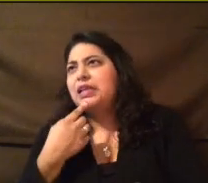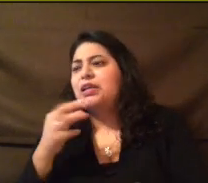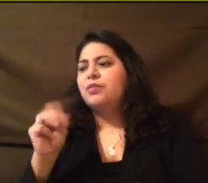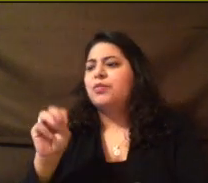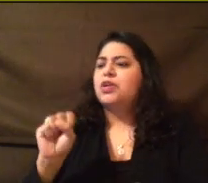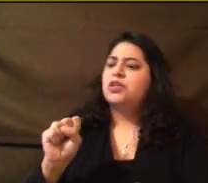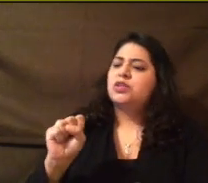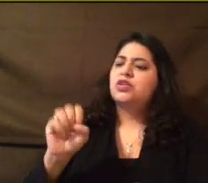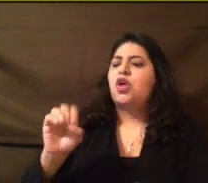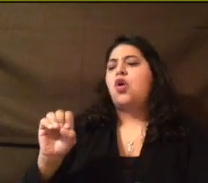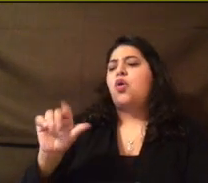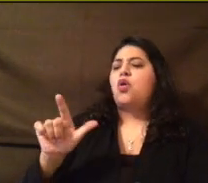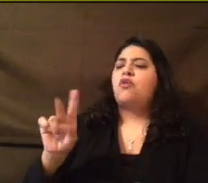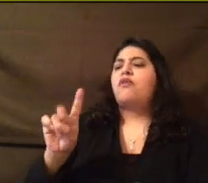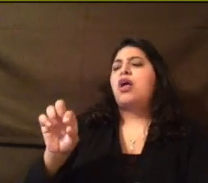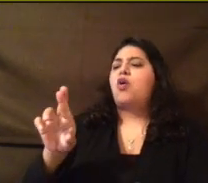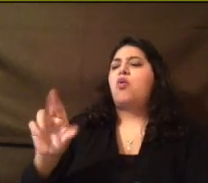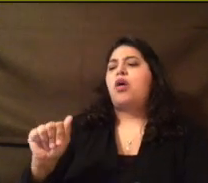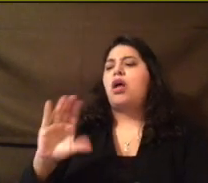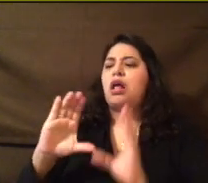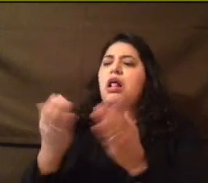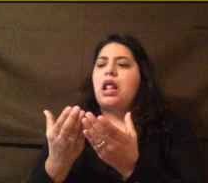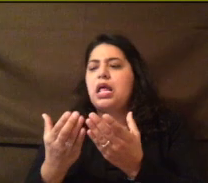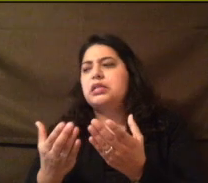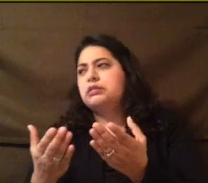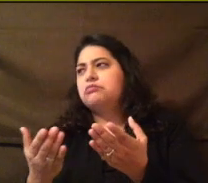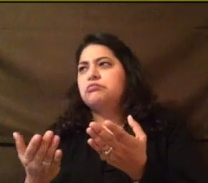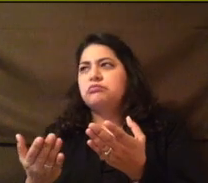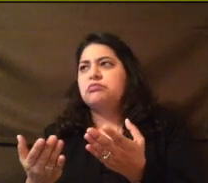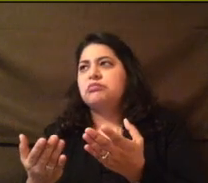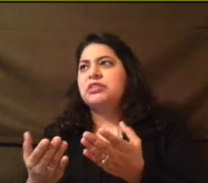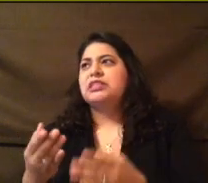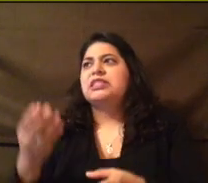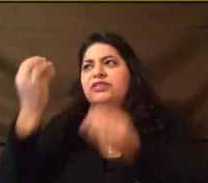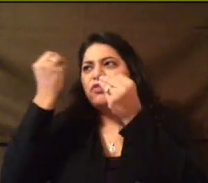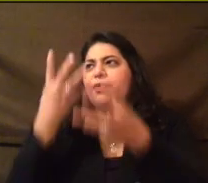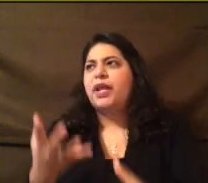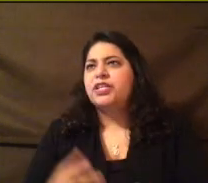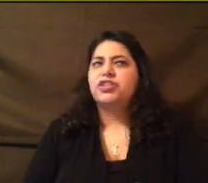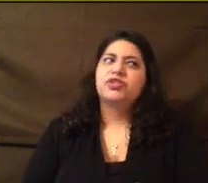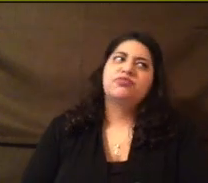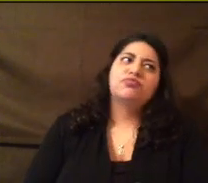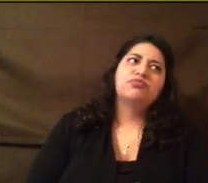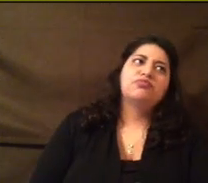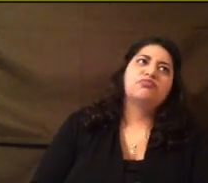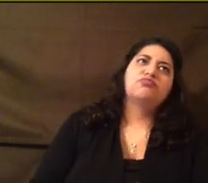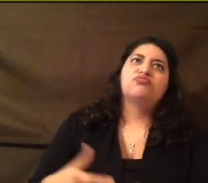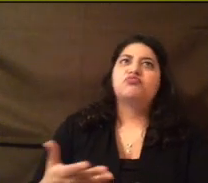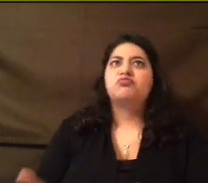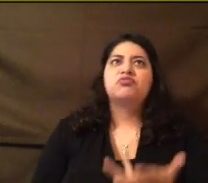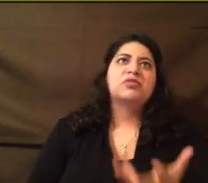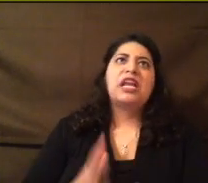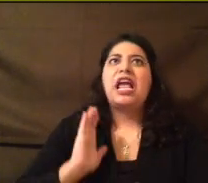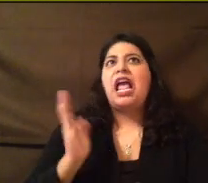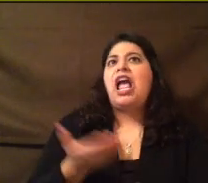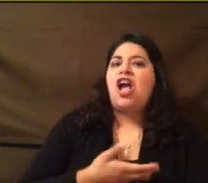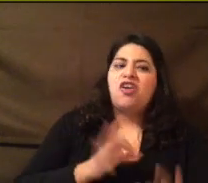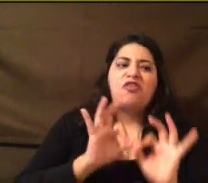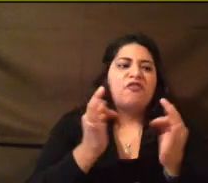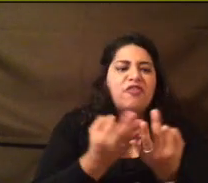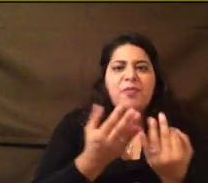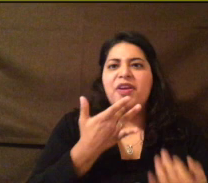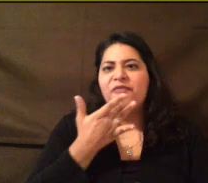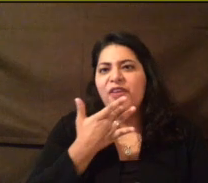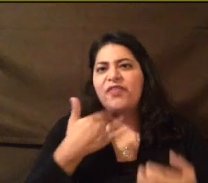data. We could also say, Miss Olvera's class